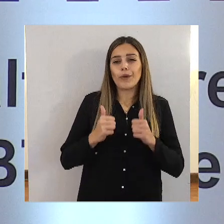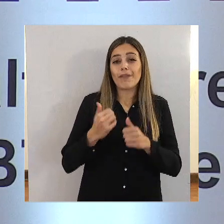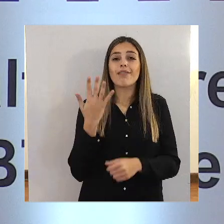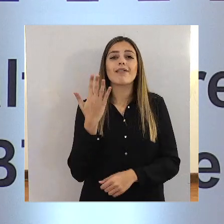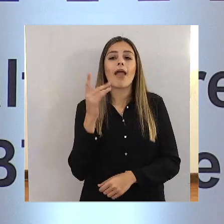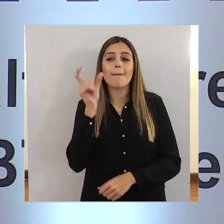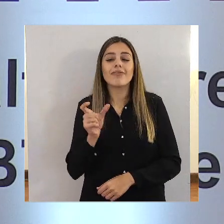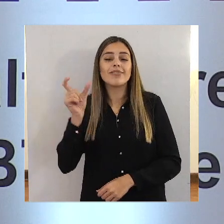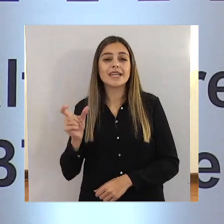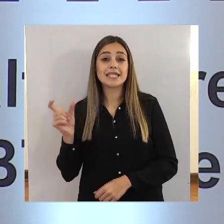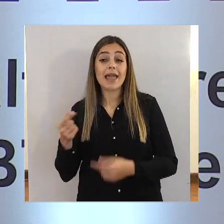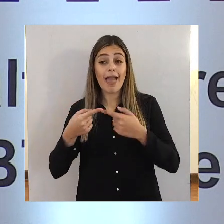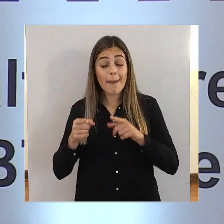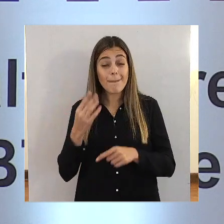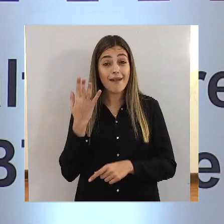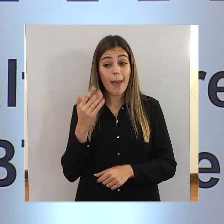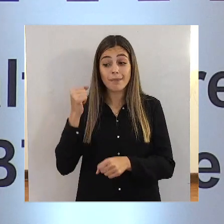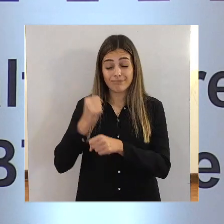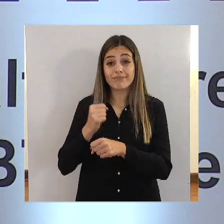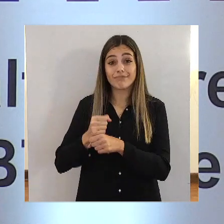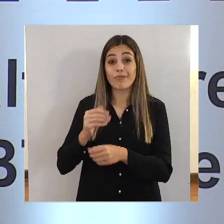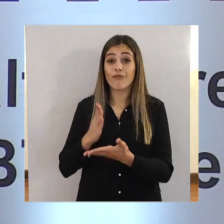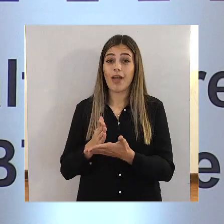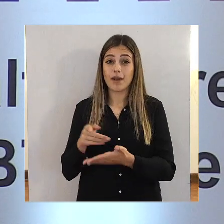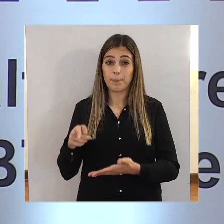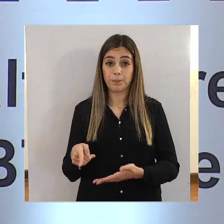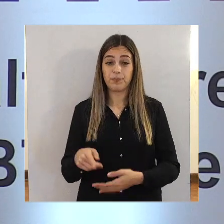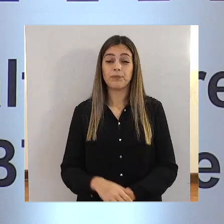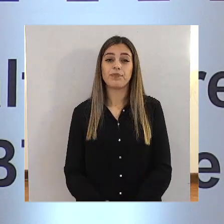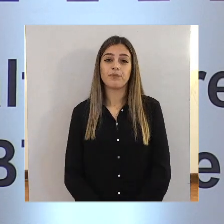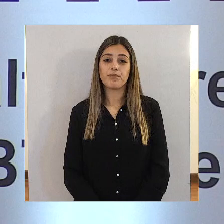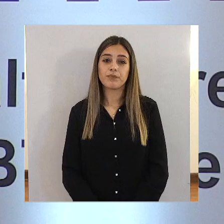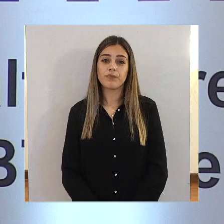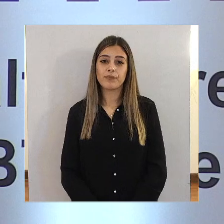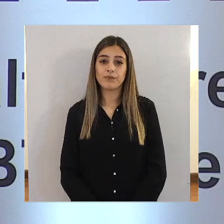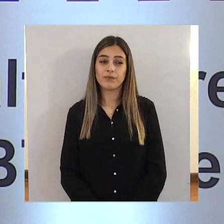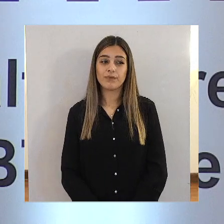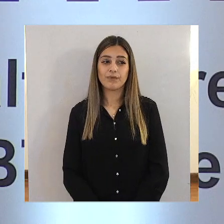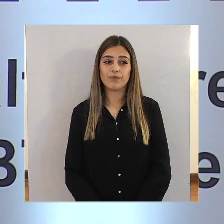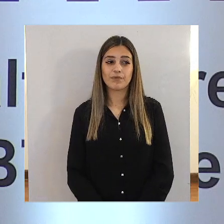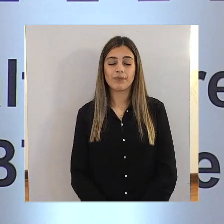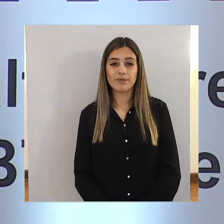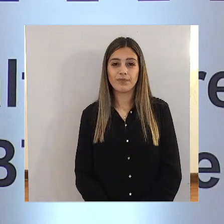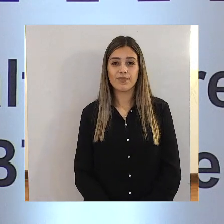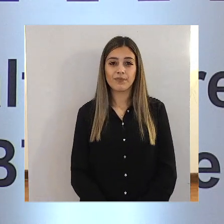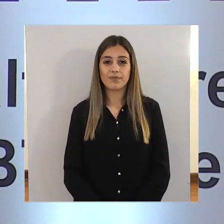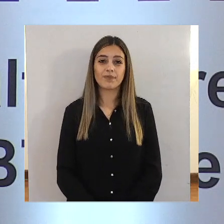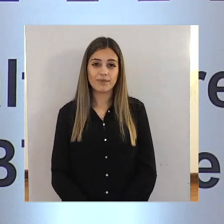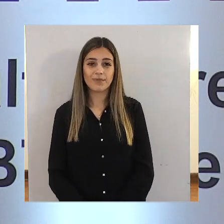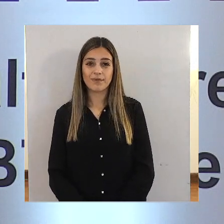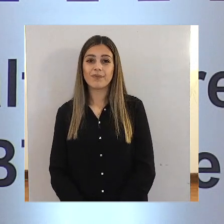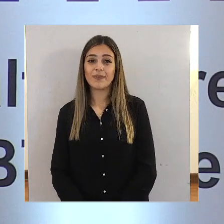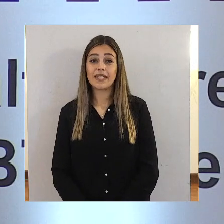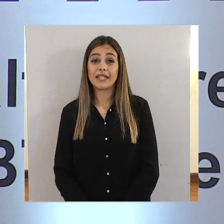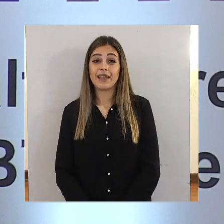actual passion they have for the job. And I would like to thank Sojijesk and the unit led by Gabby for